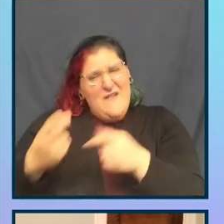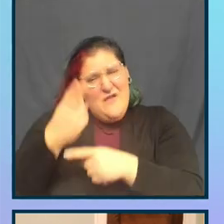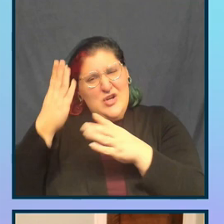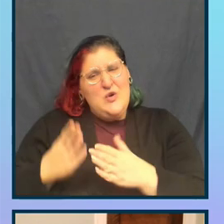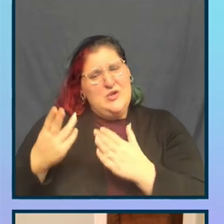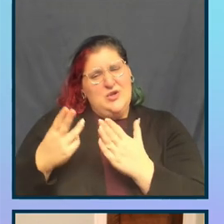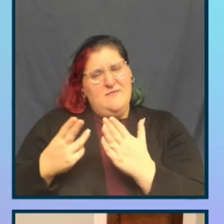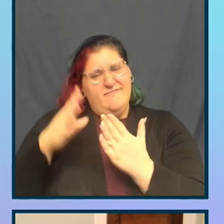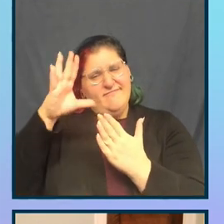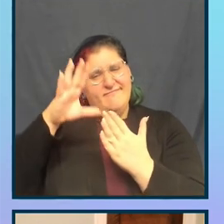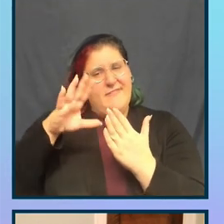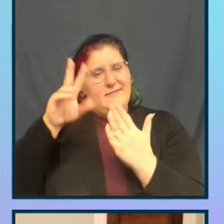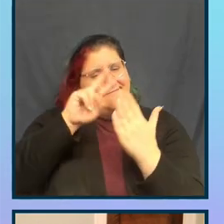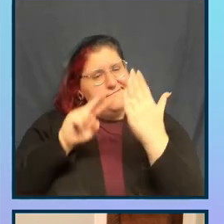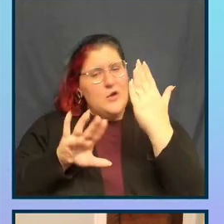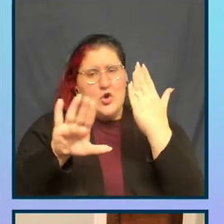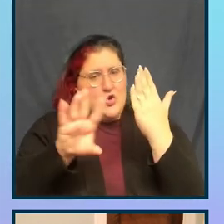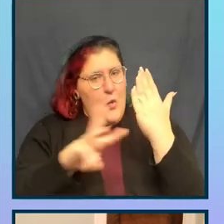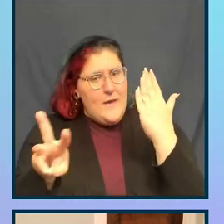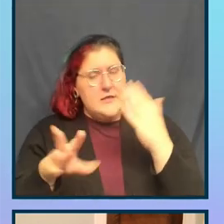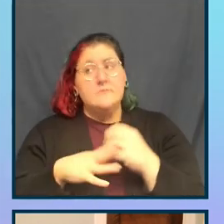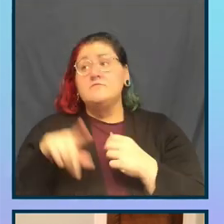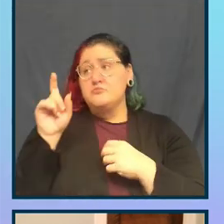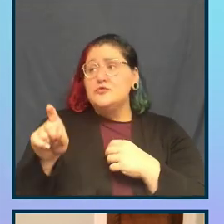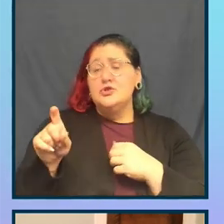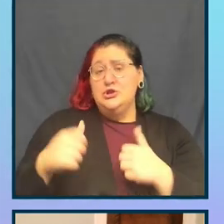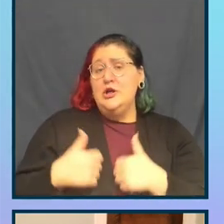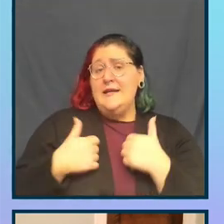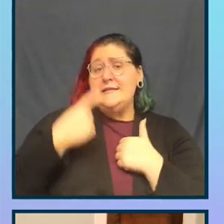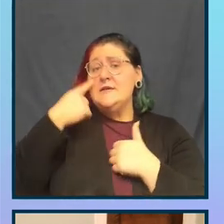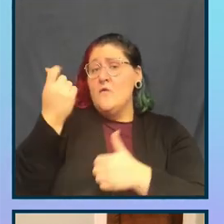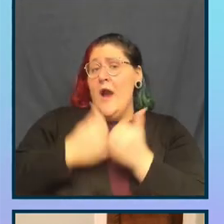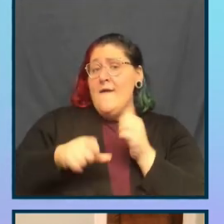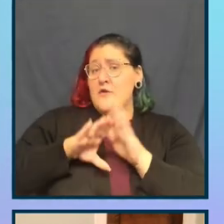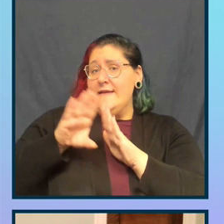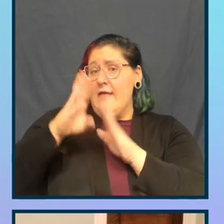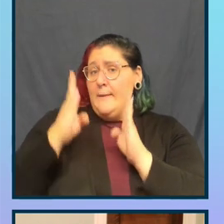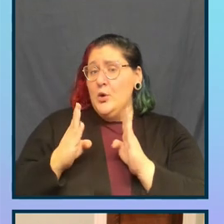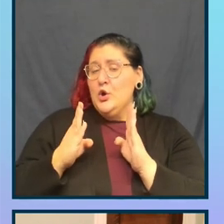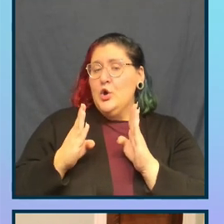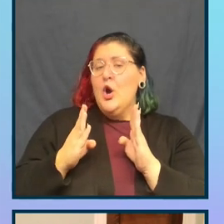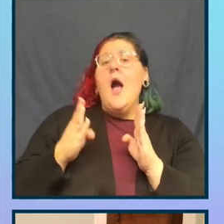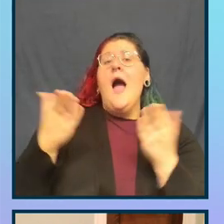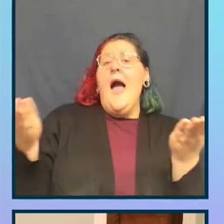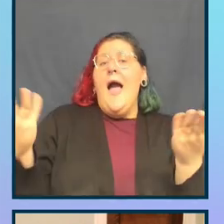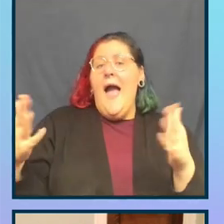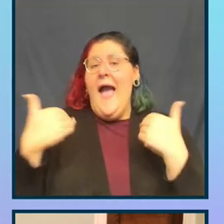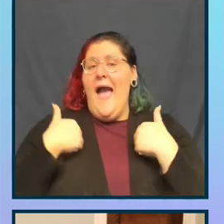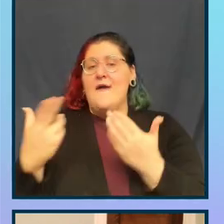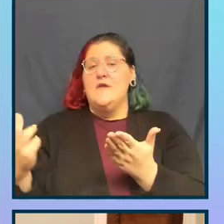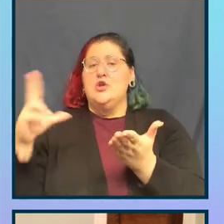document, and it should exist for every developer. There is an agreement between HTML and the